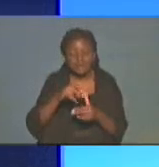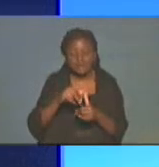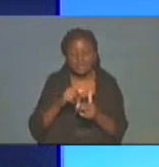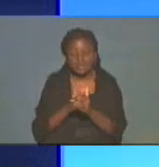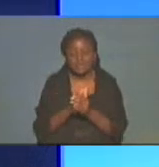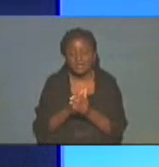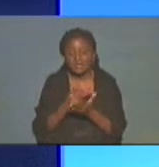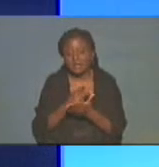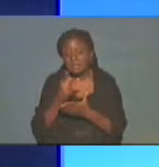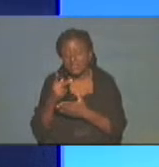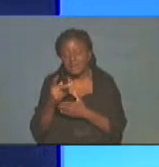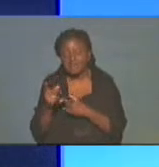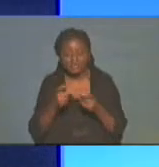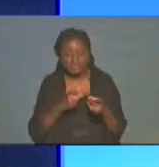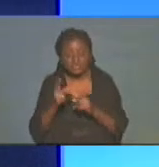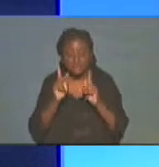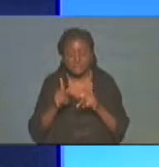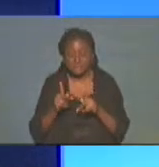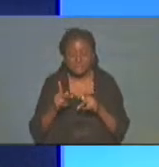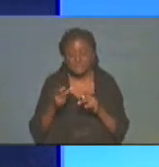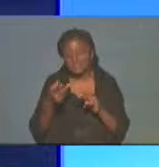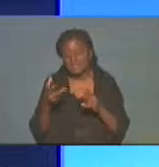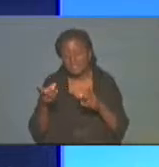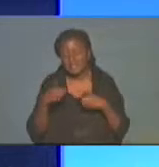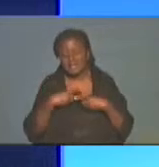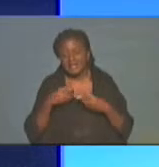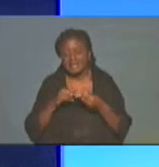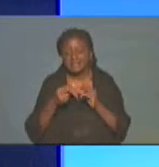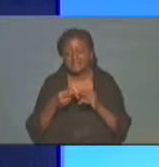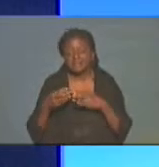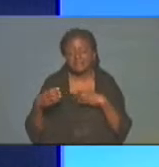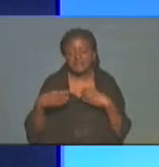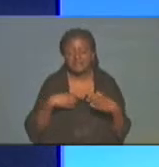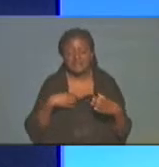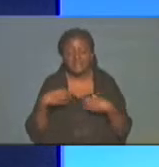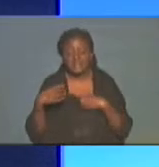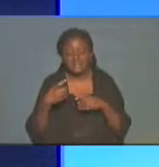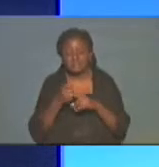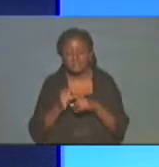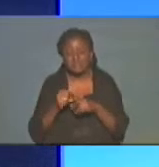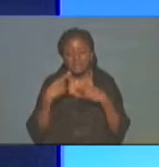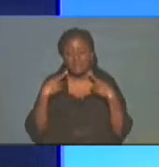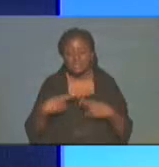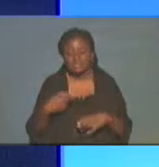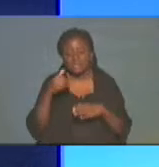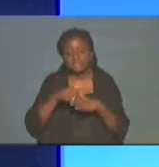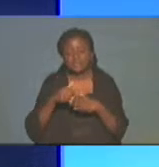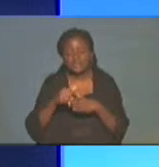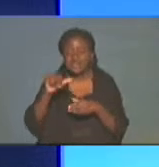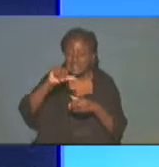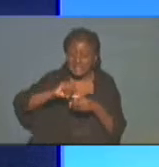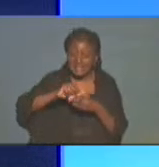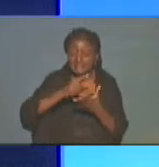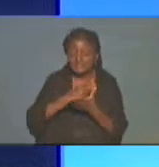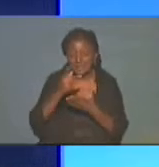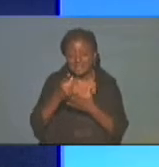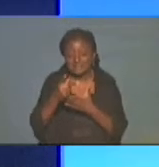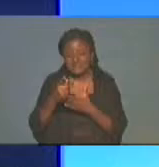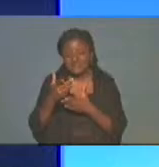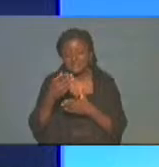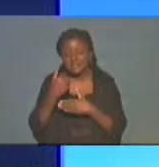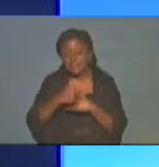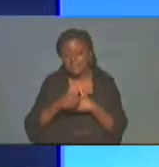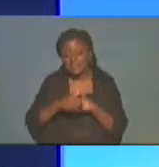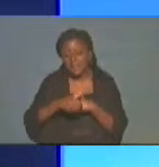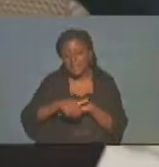end of a number of complaints from residents, inclusive of gasoline prices, price tags on breadbasket items, and even